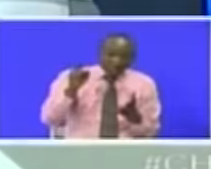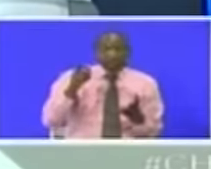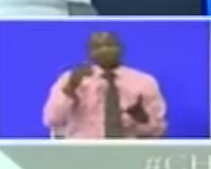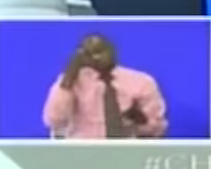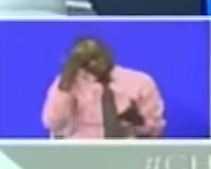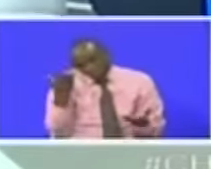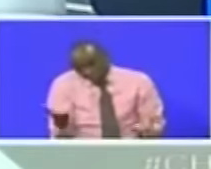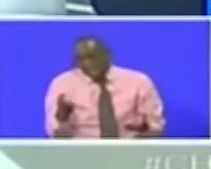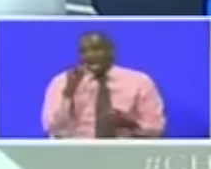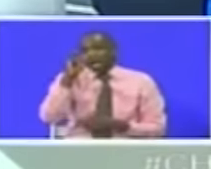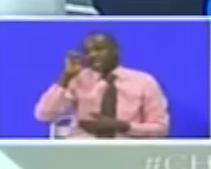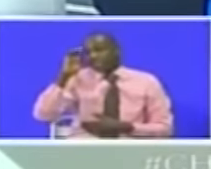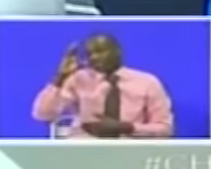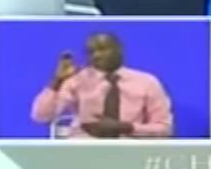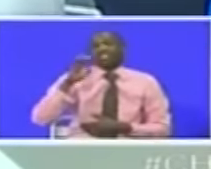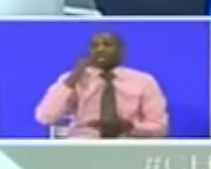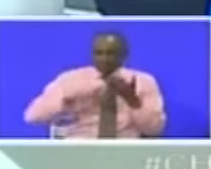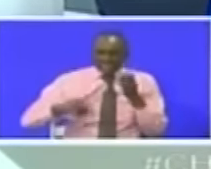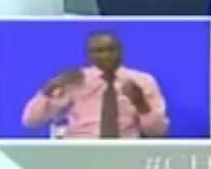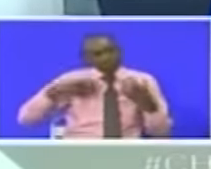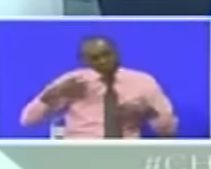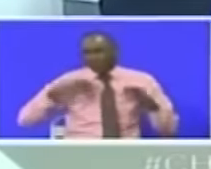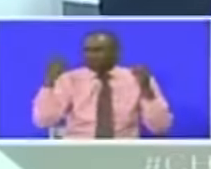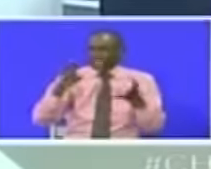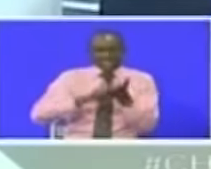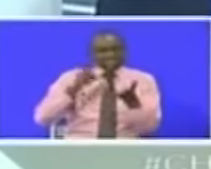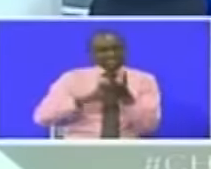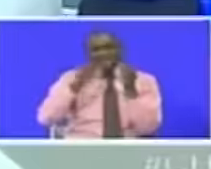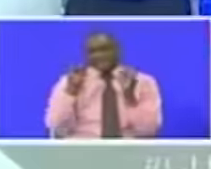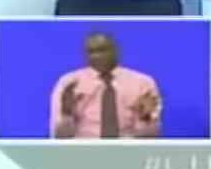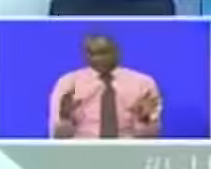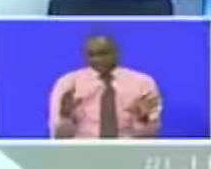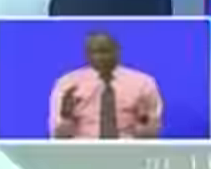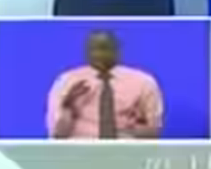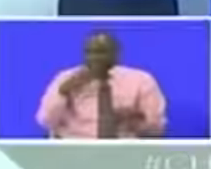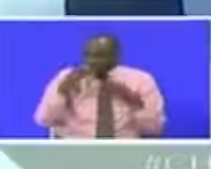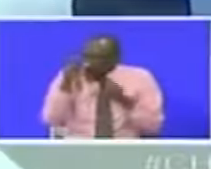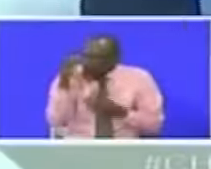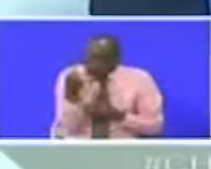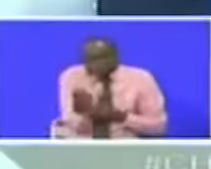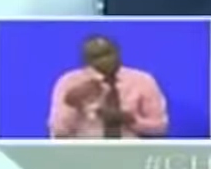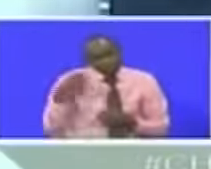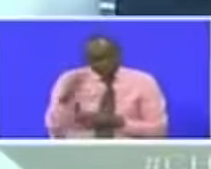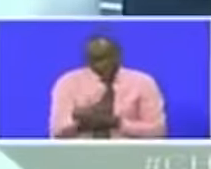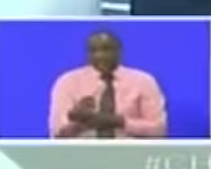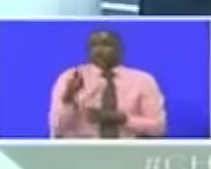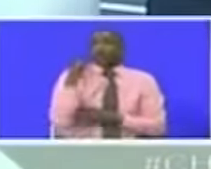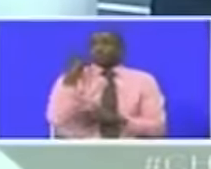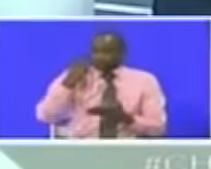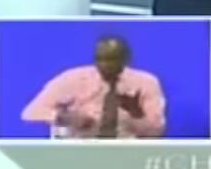because the IEBC has been complaining of low voter turnout. The registration process, as anchored in law, is